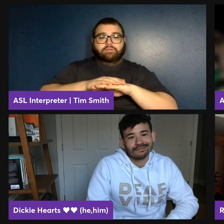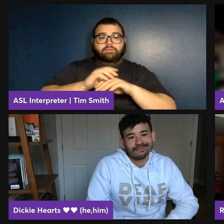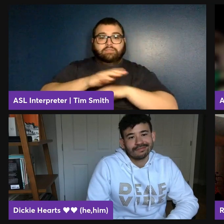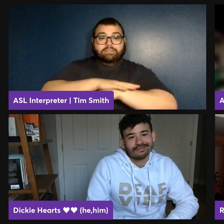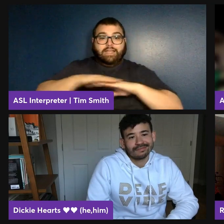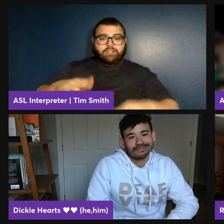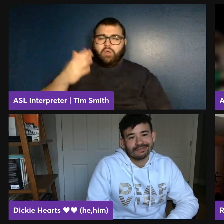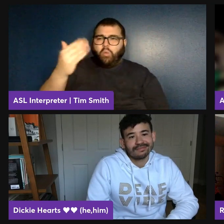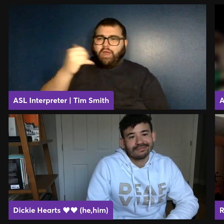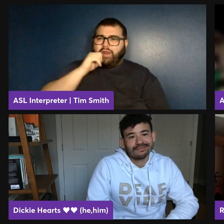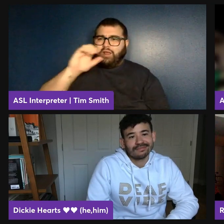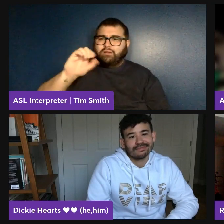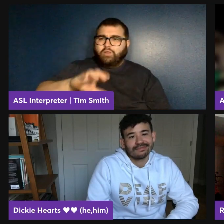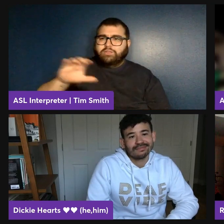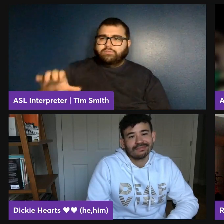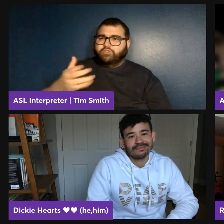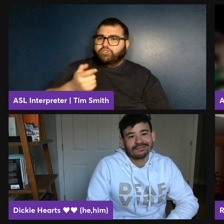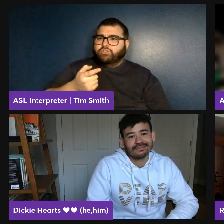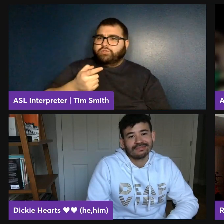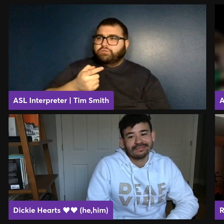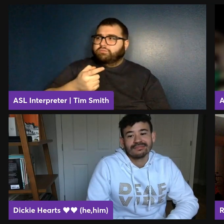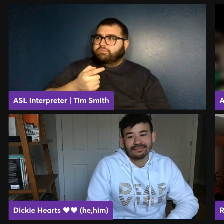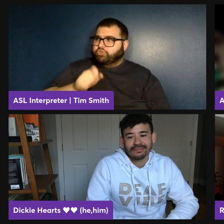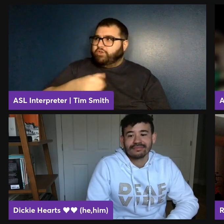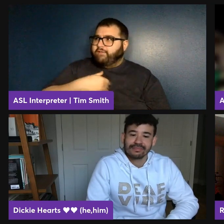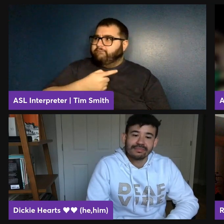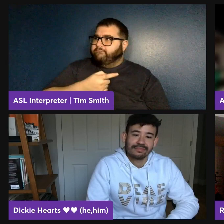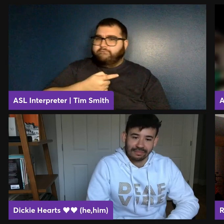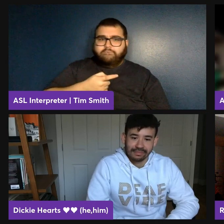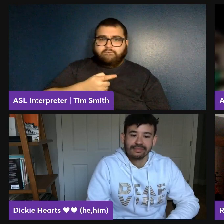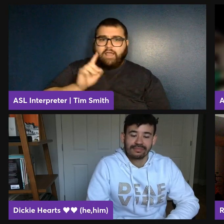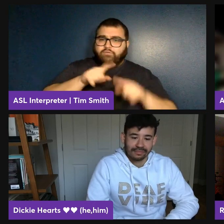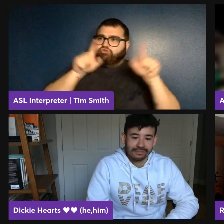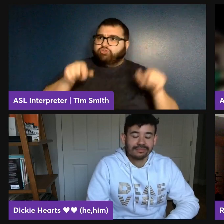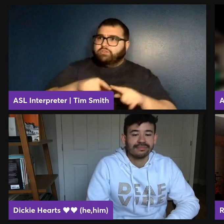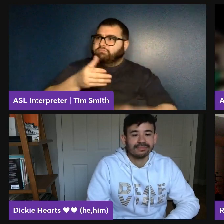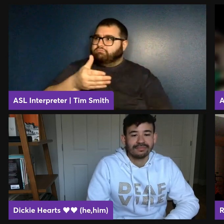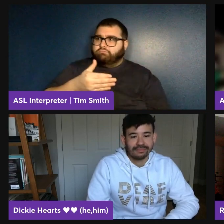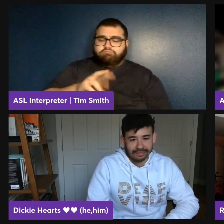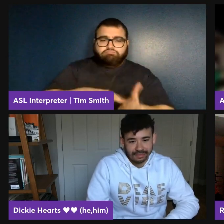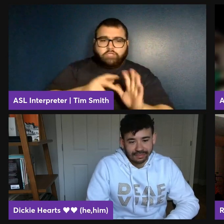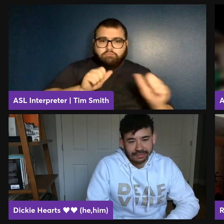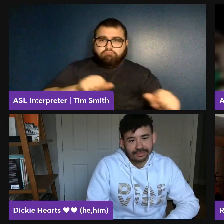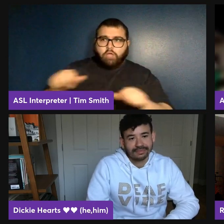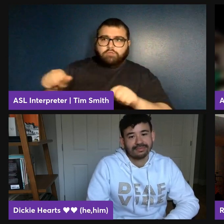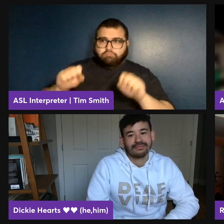captions? There could be captions. Because there's a screen. Like,